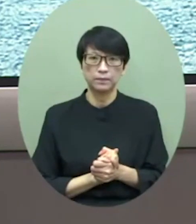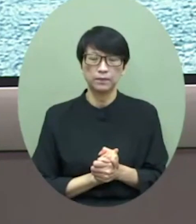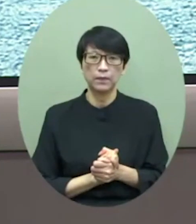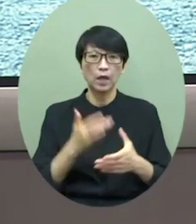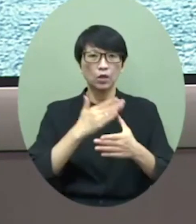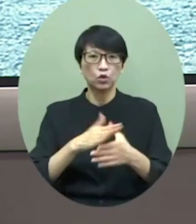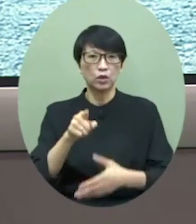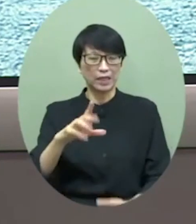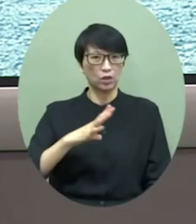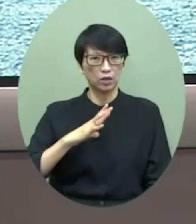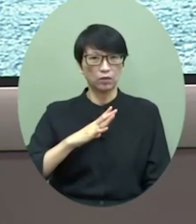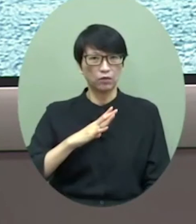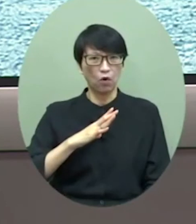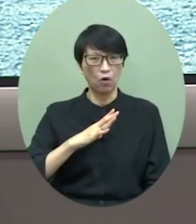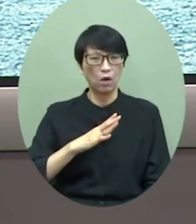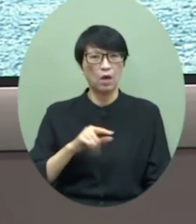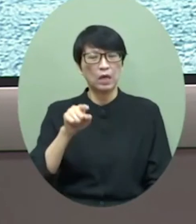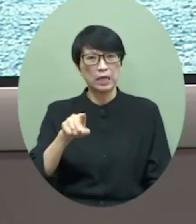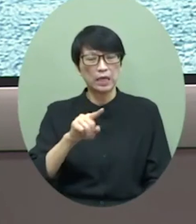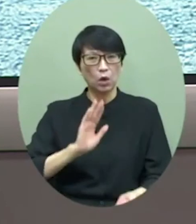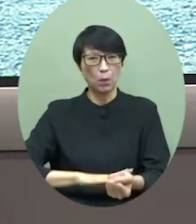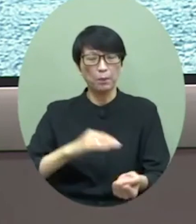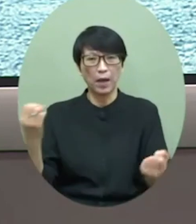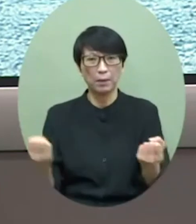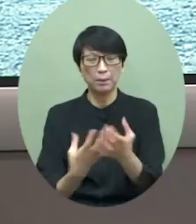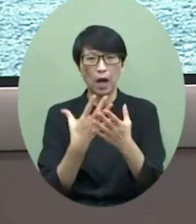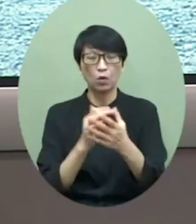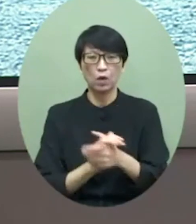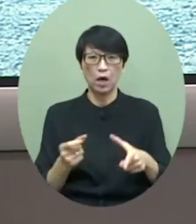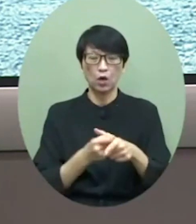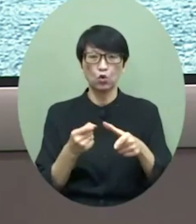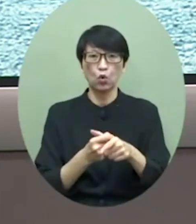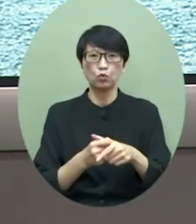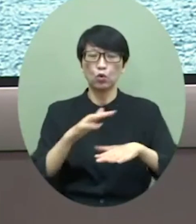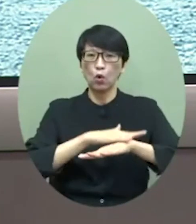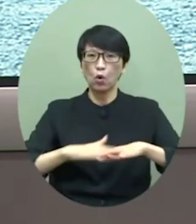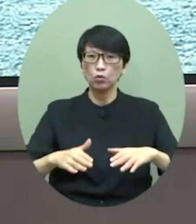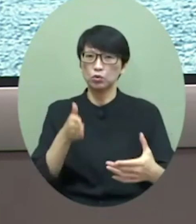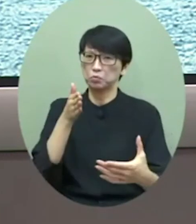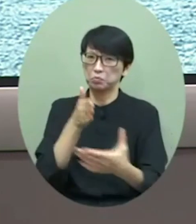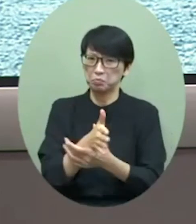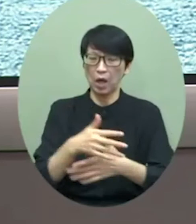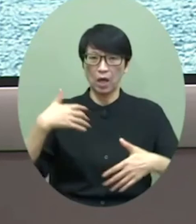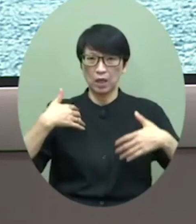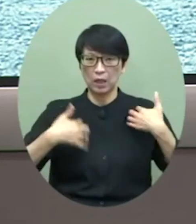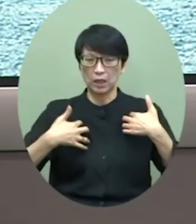health issues. That's why Cap 599 does not apply. Now,